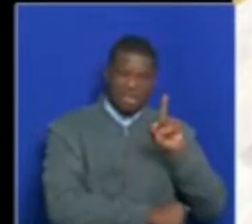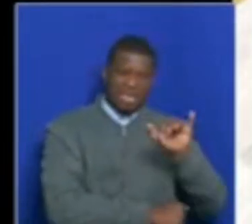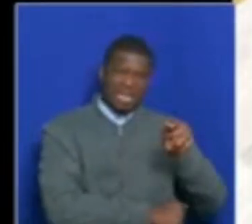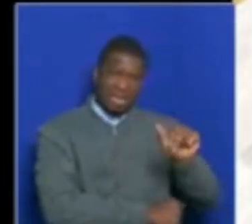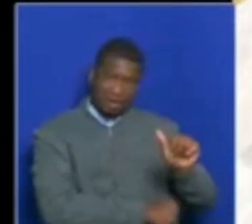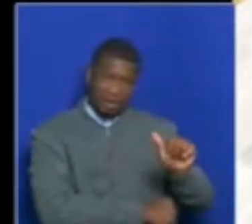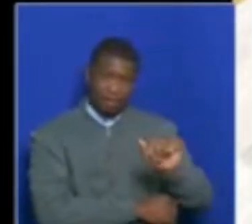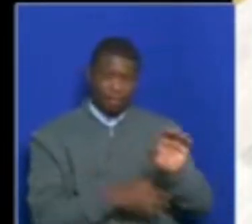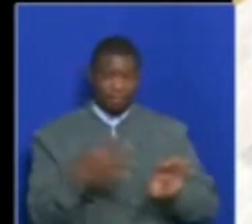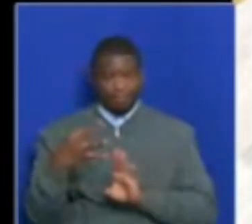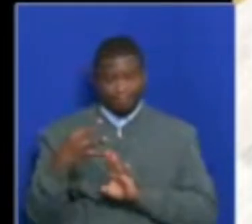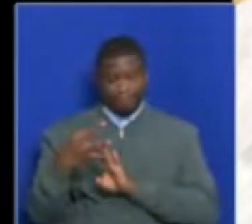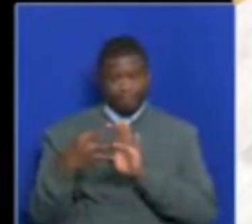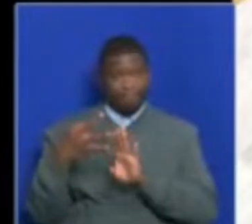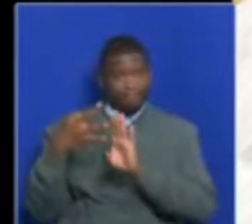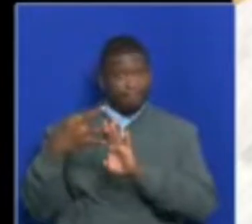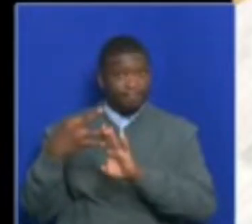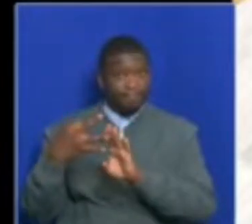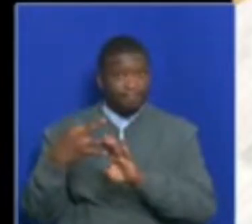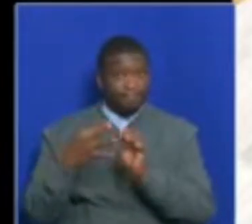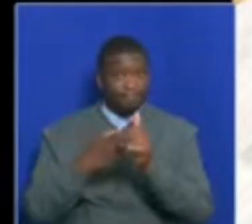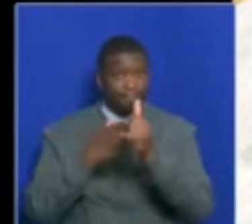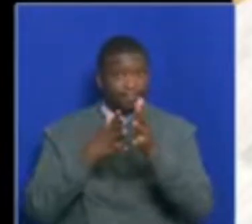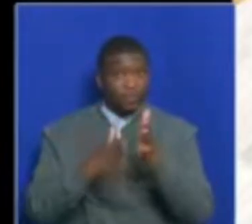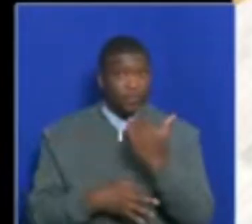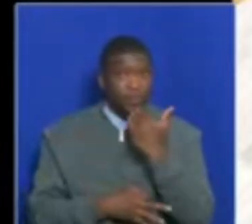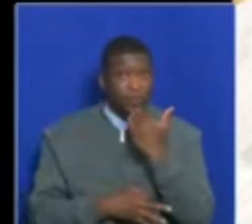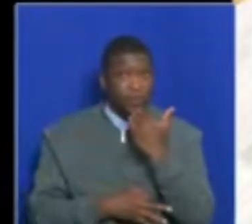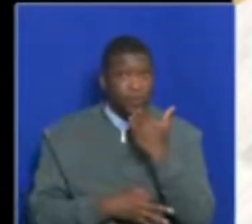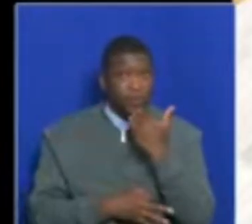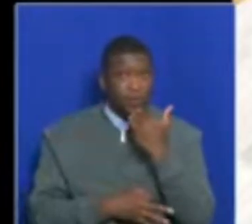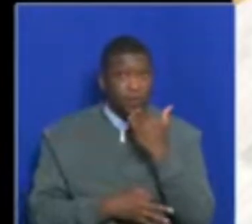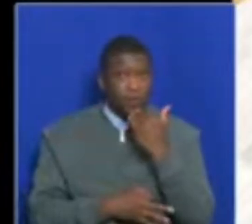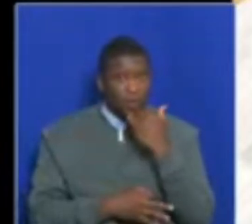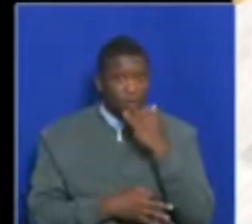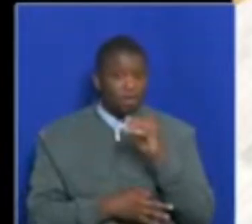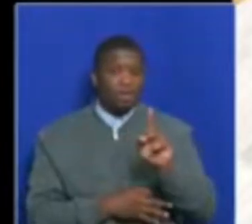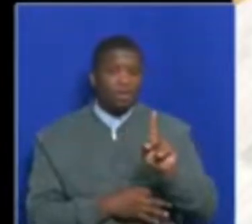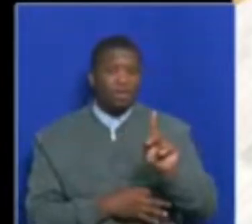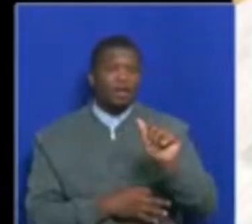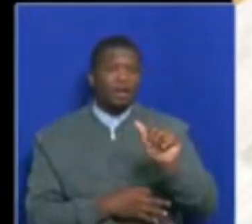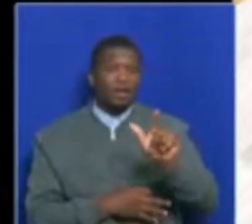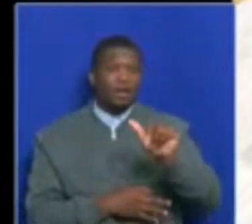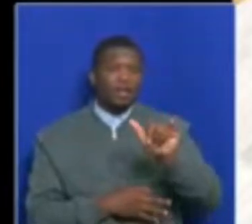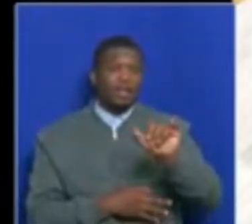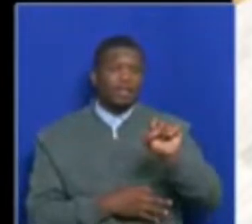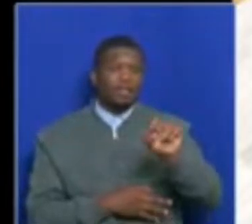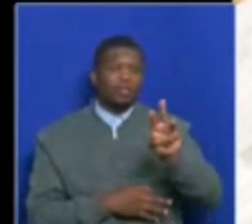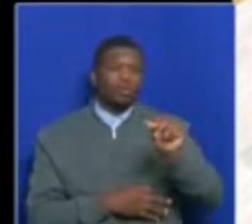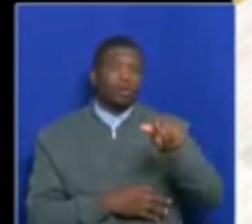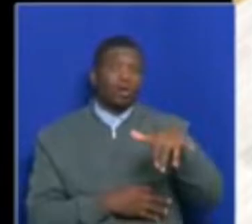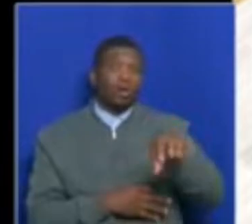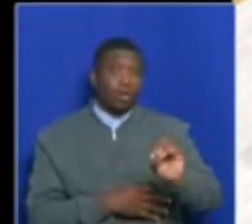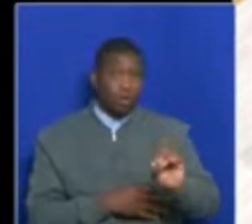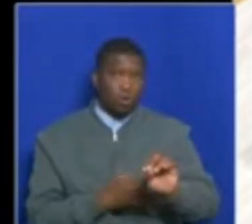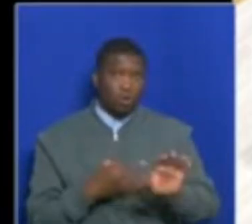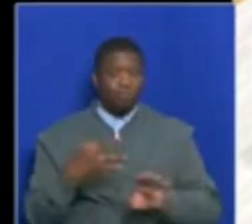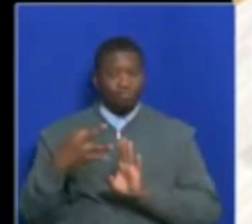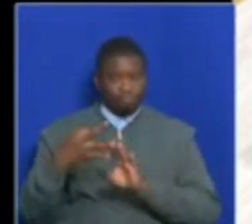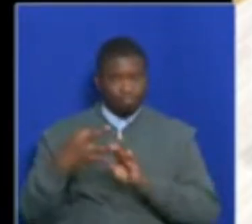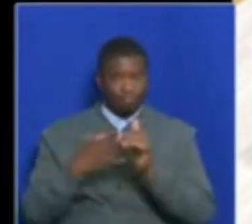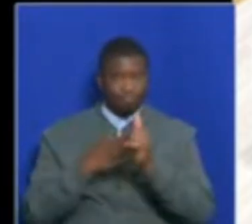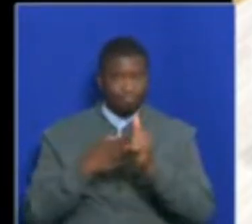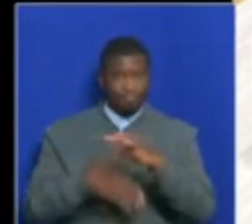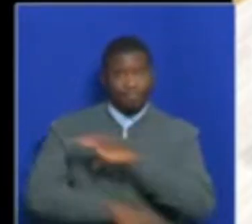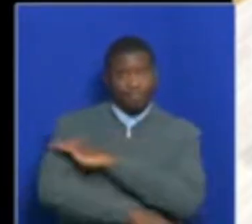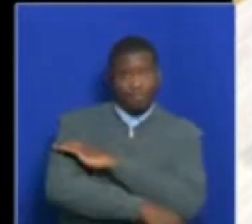was Colonel Kalashwayo, and the third task team was under Captain Pedro